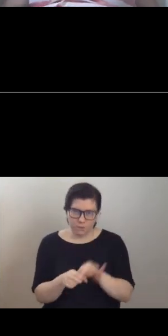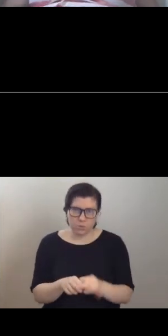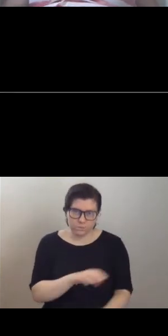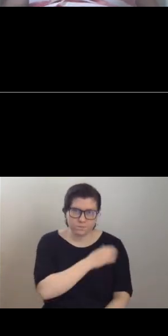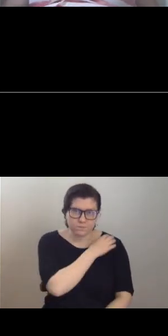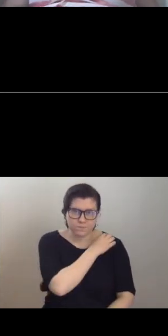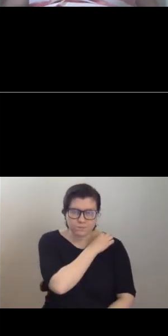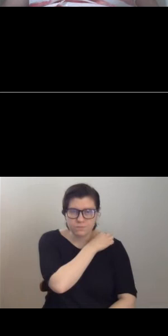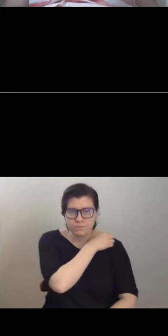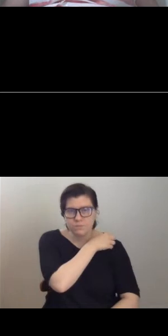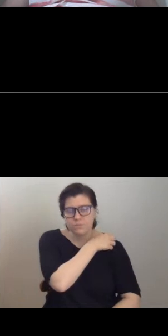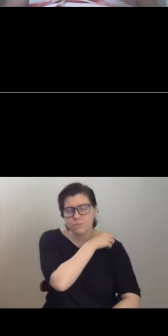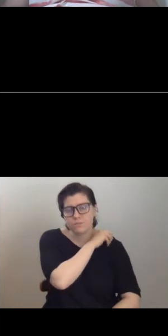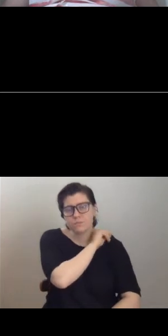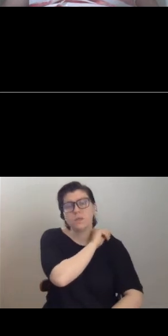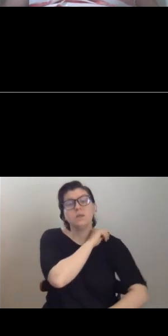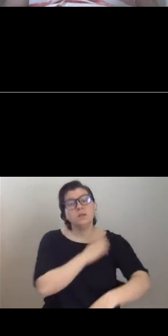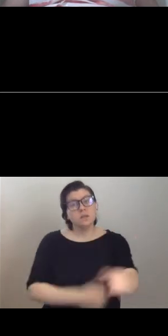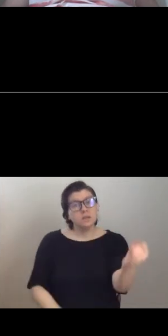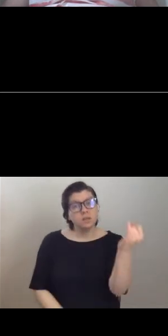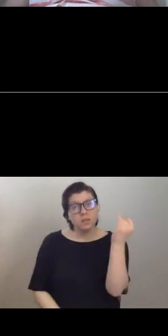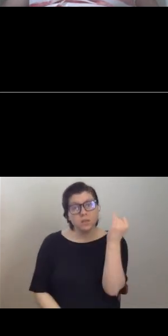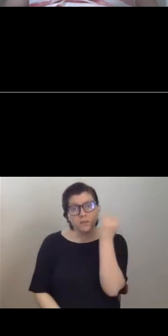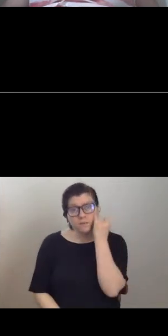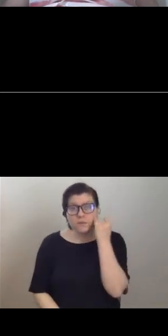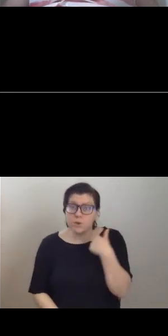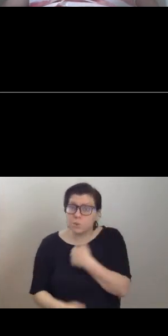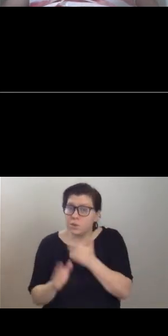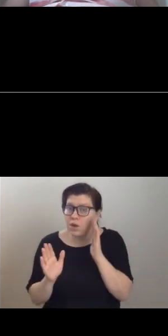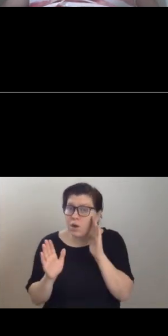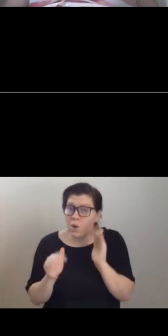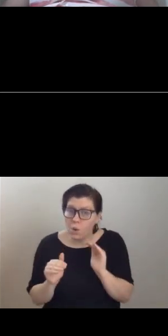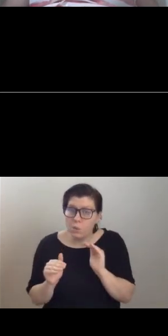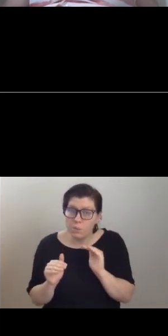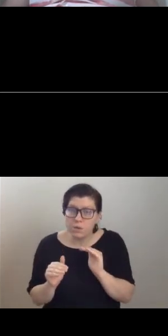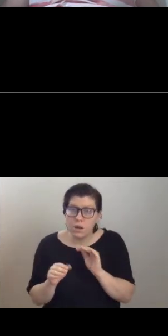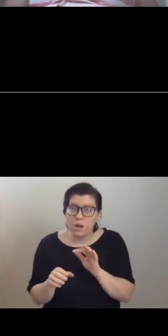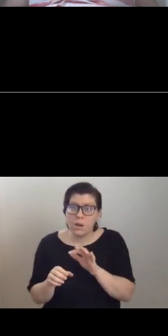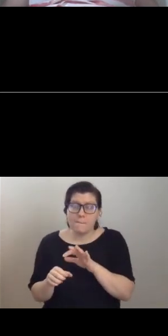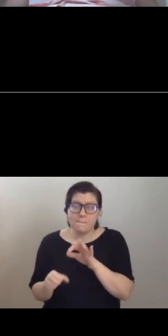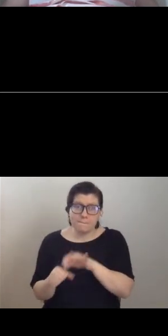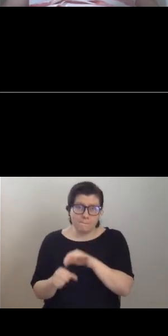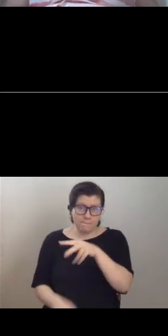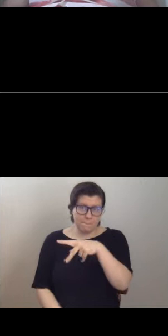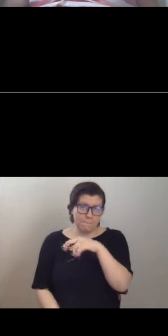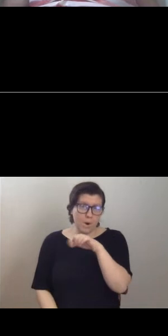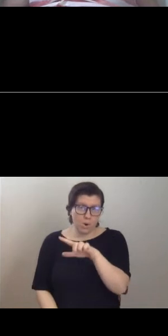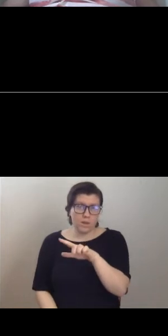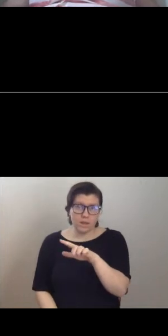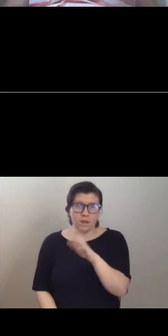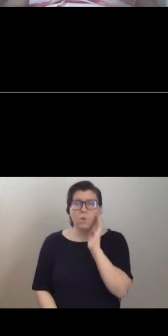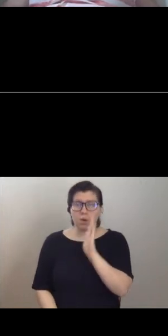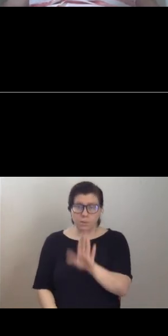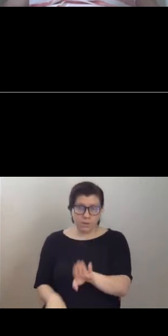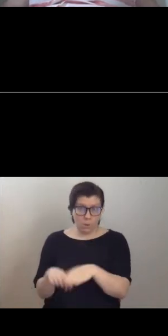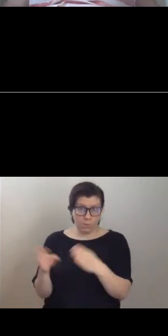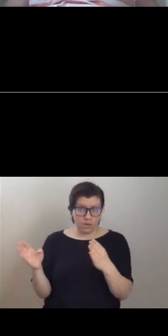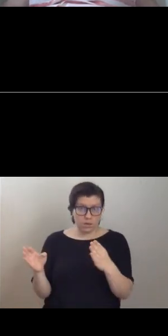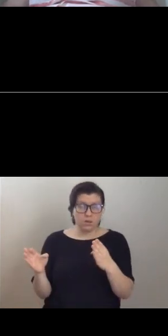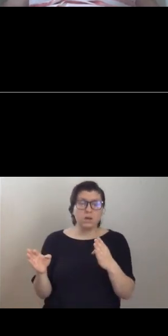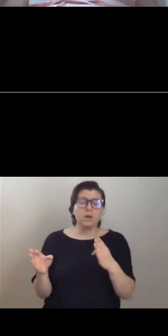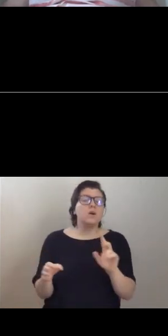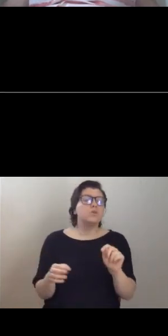but in the event, which we hope that polling stations will be open, um, Tracy, I know